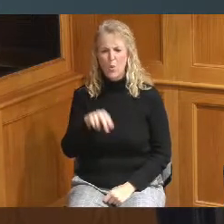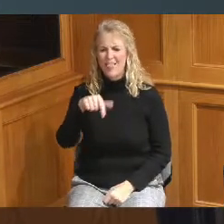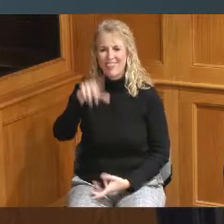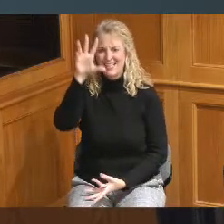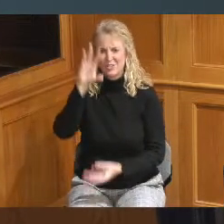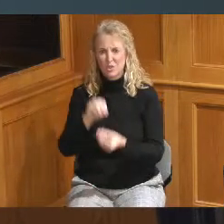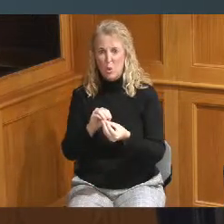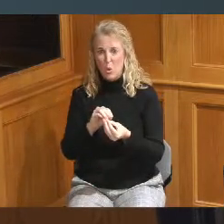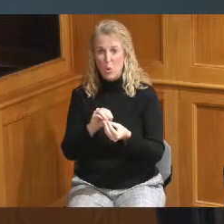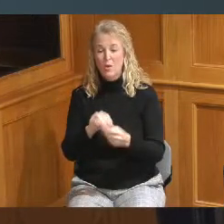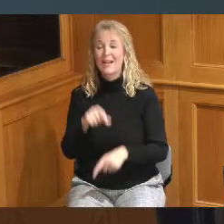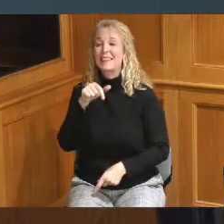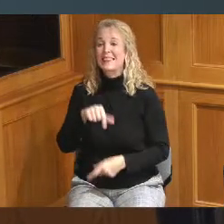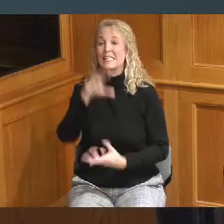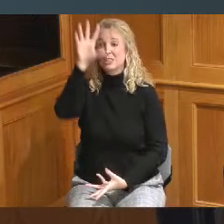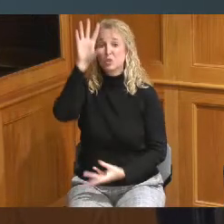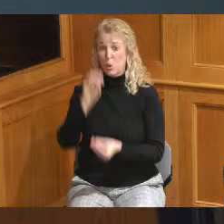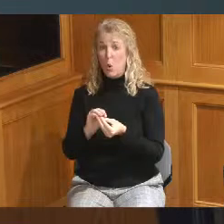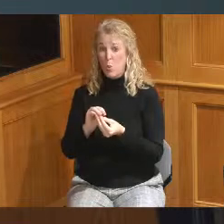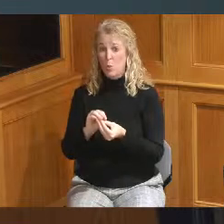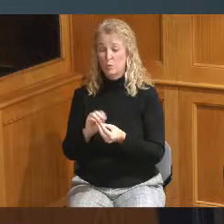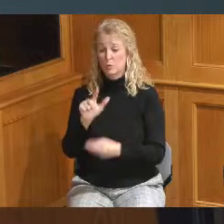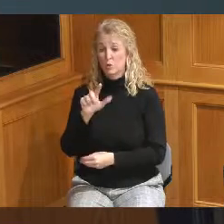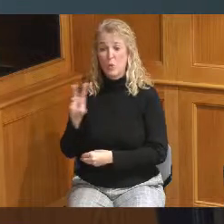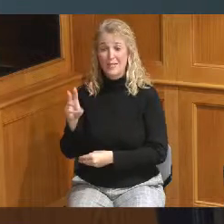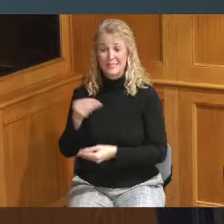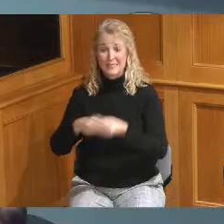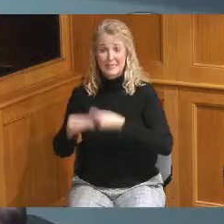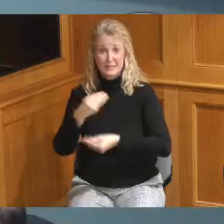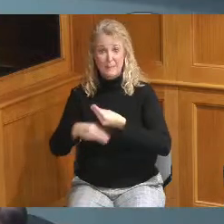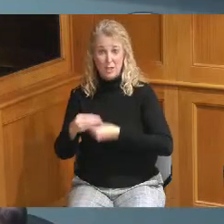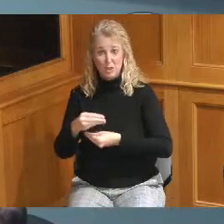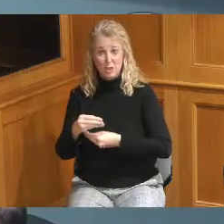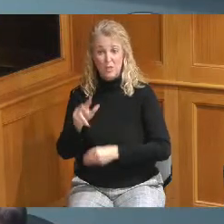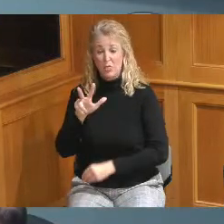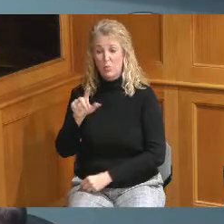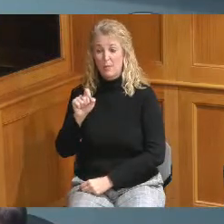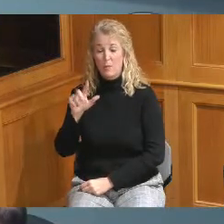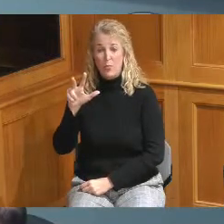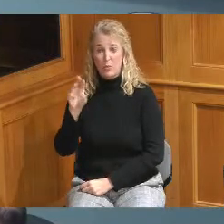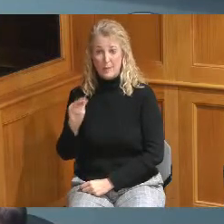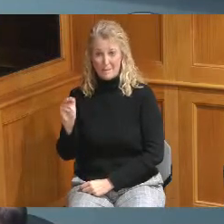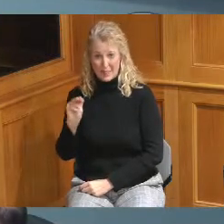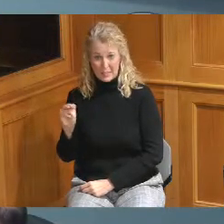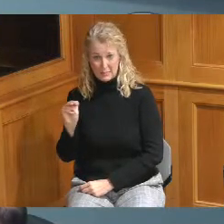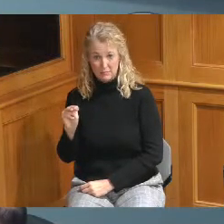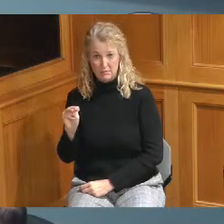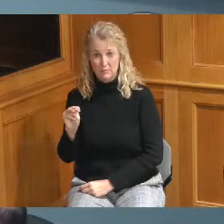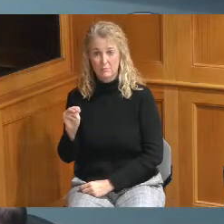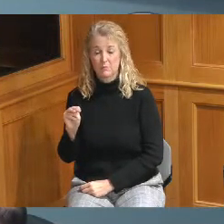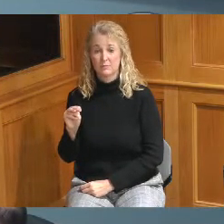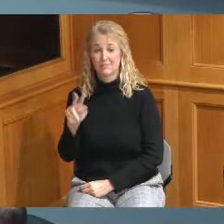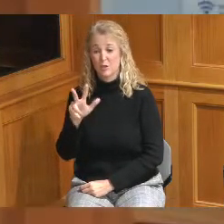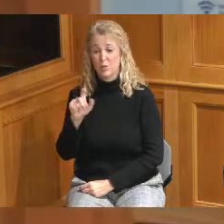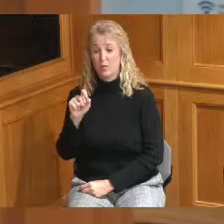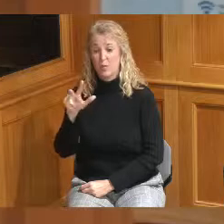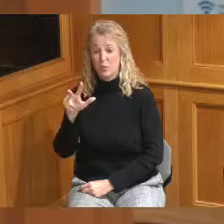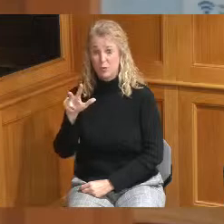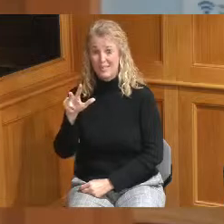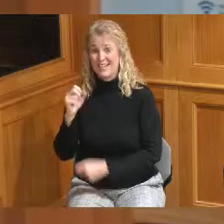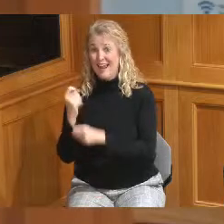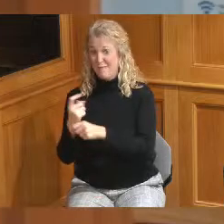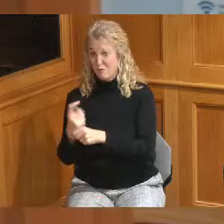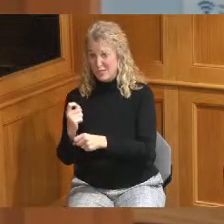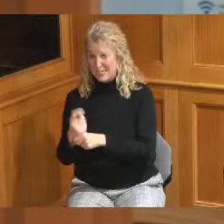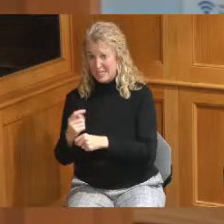The 26, this is the total amount. The 26 budget will be it'll be $3.3 million. It'll be $3.3 million every